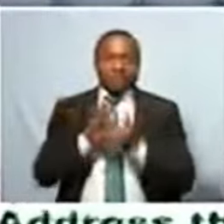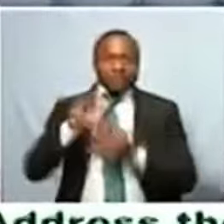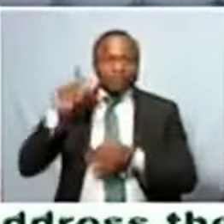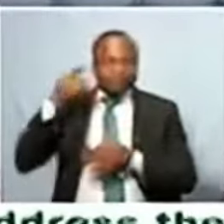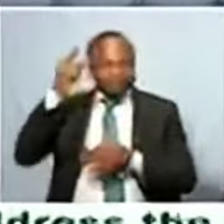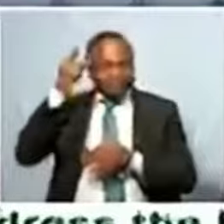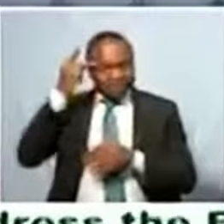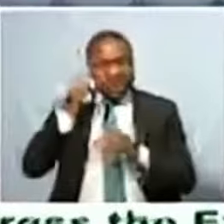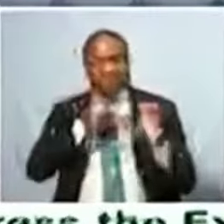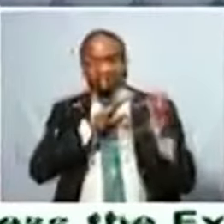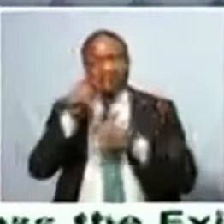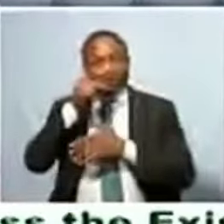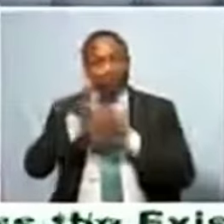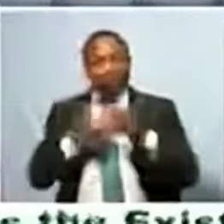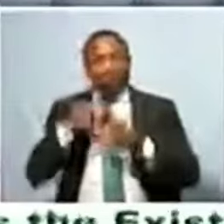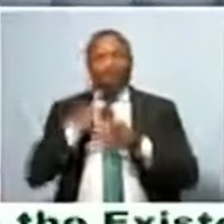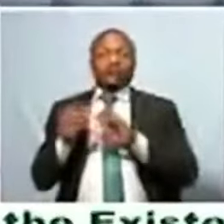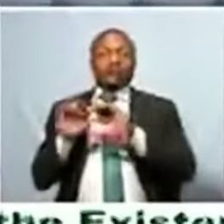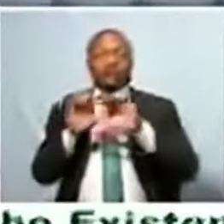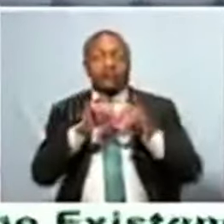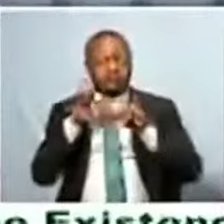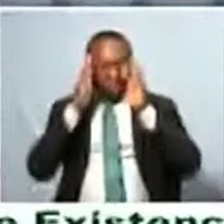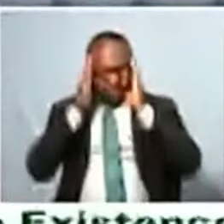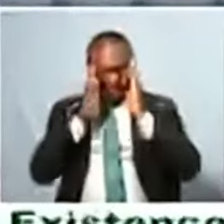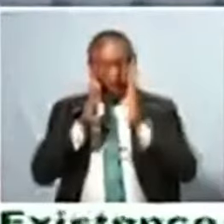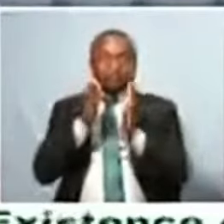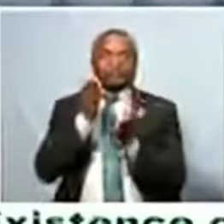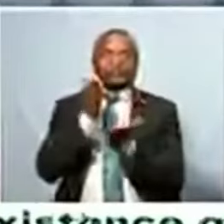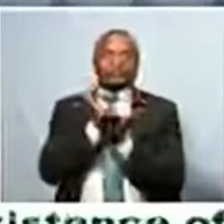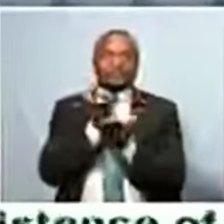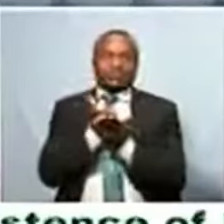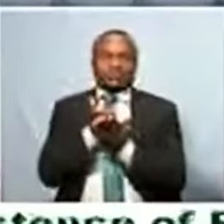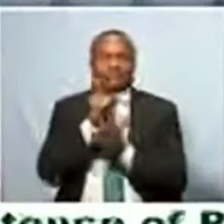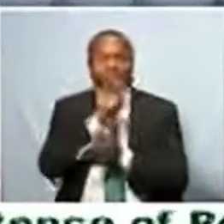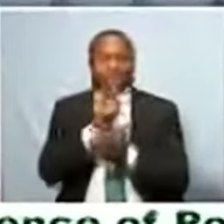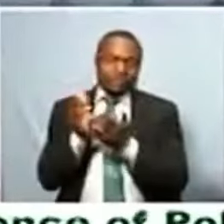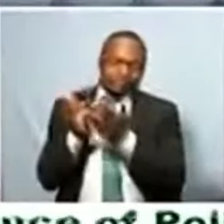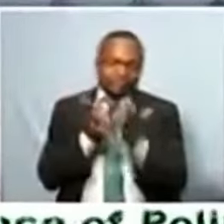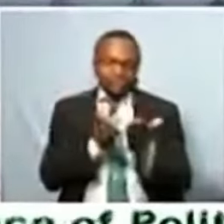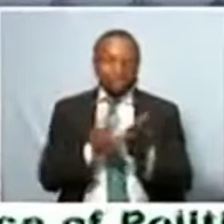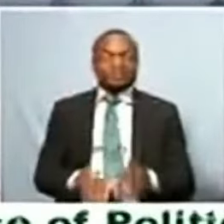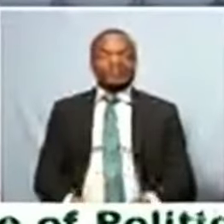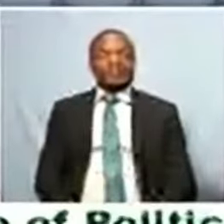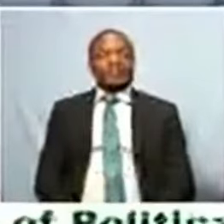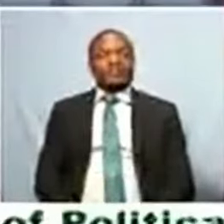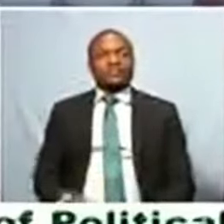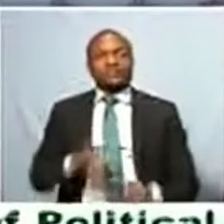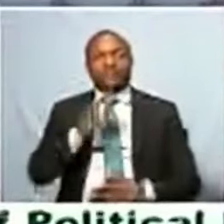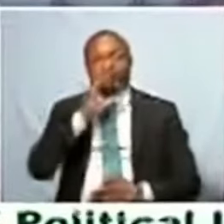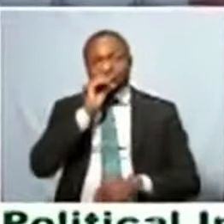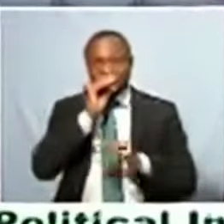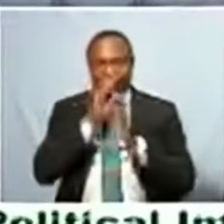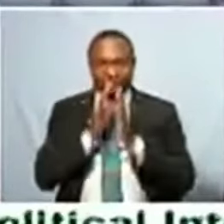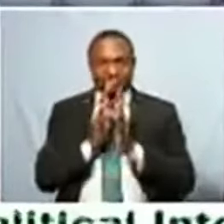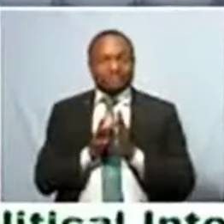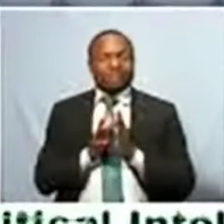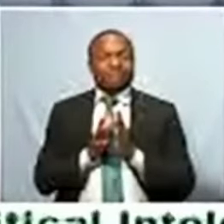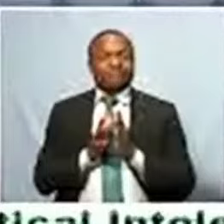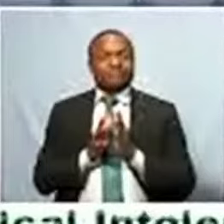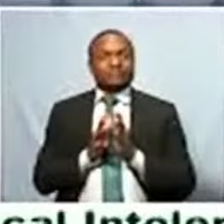violence. What I will do is concentrate on the motion that he has brought. Madam Speaker,